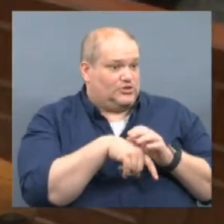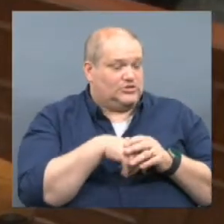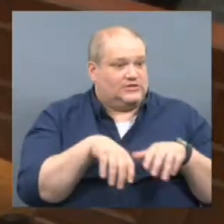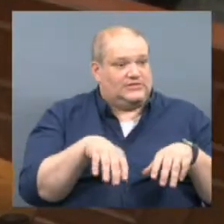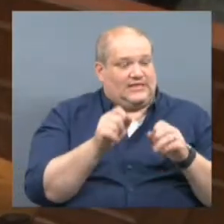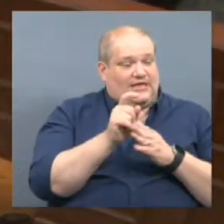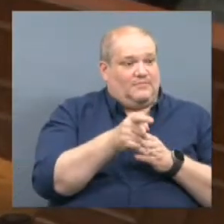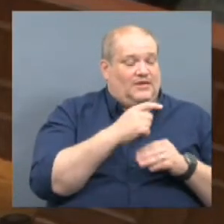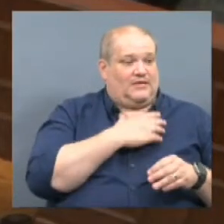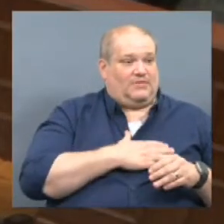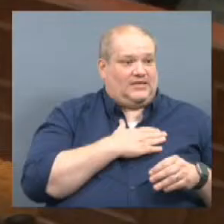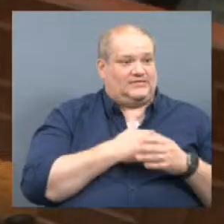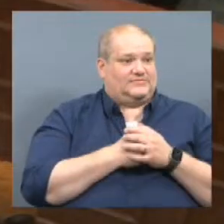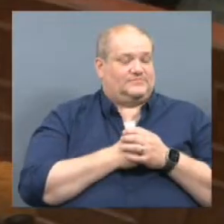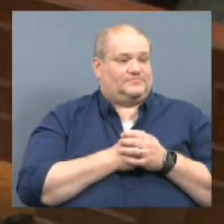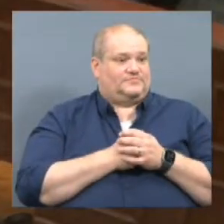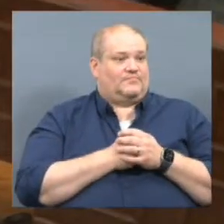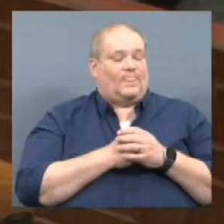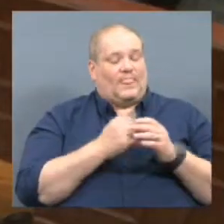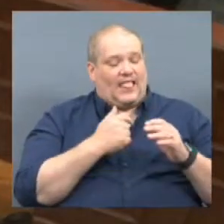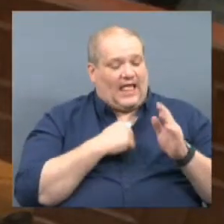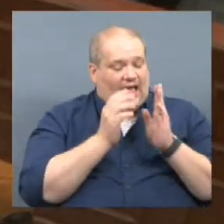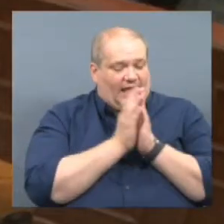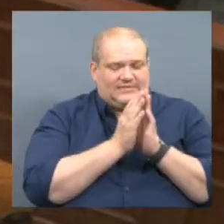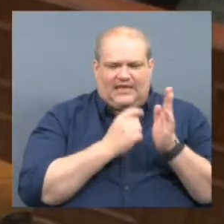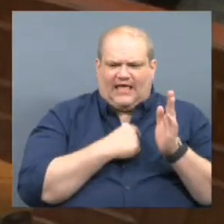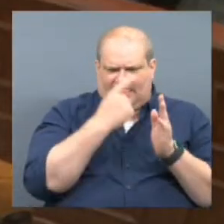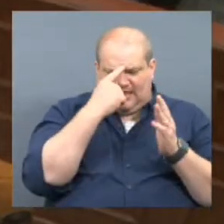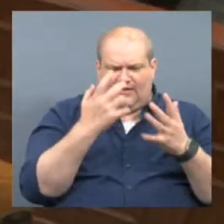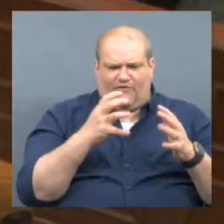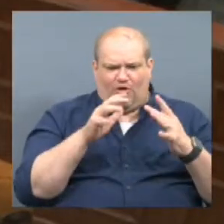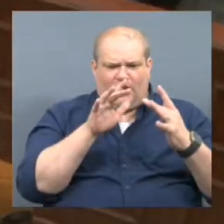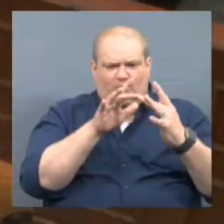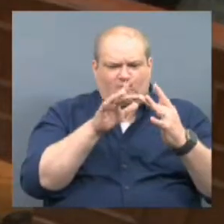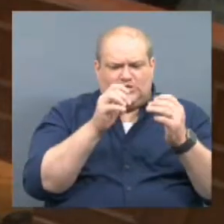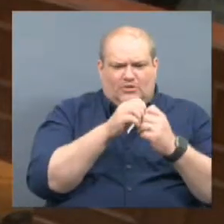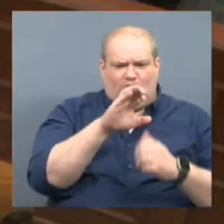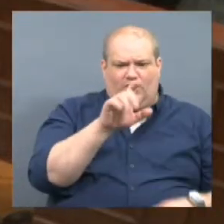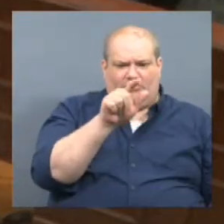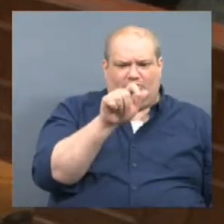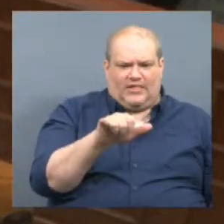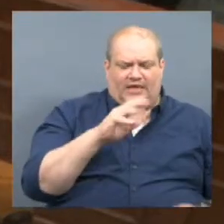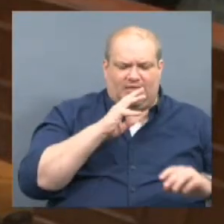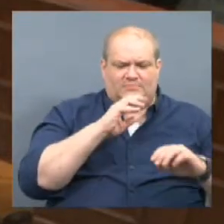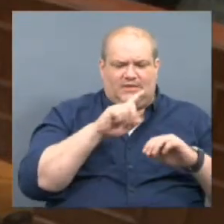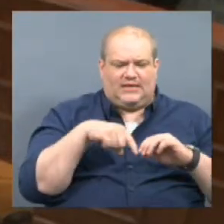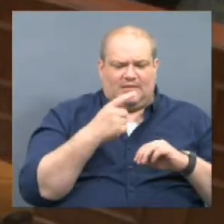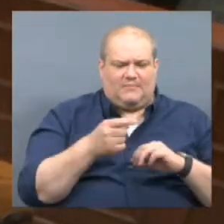minute, yes, please. Ask them a question. Well, I was just going to ask, because I think I already reached out to Clay, and speaking of the